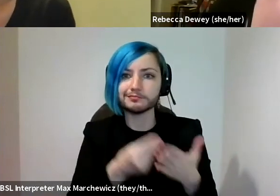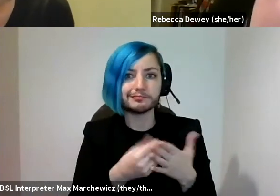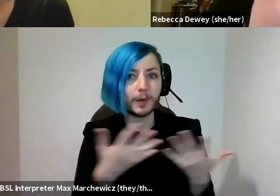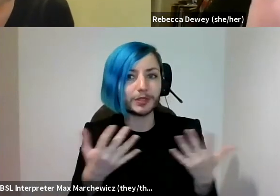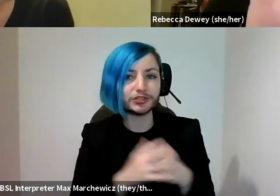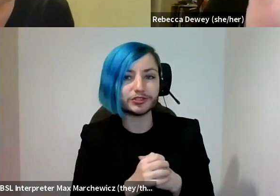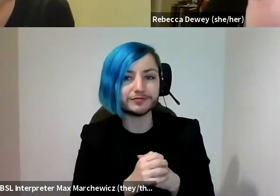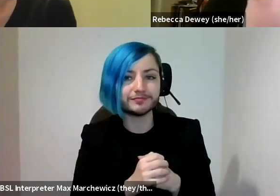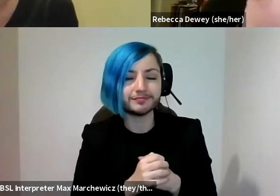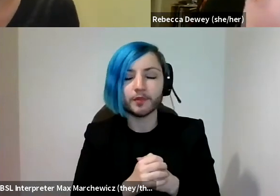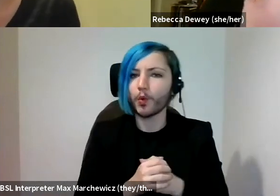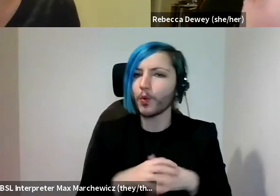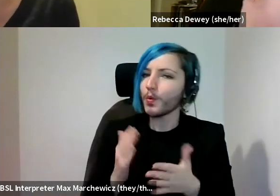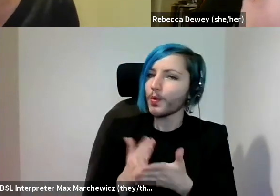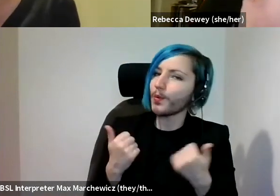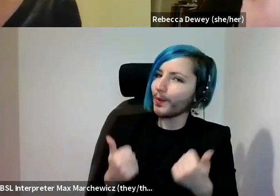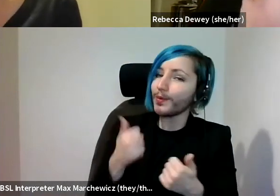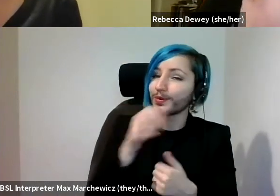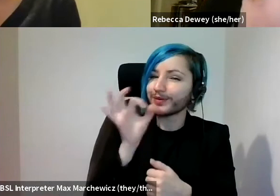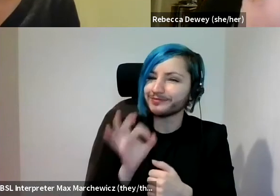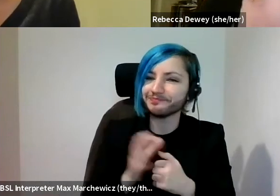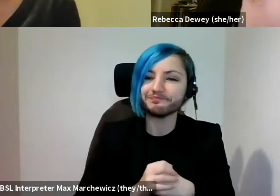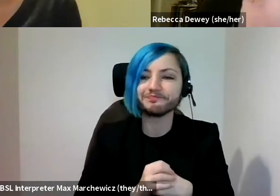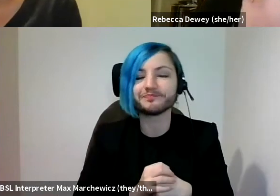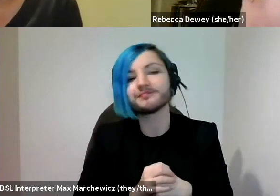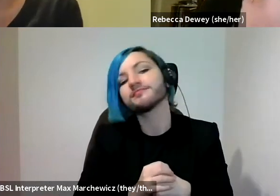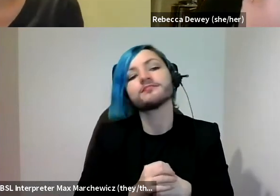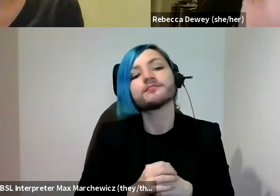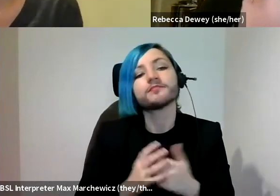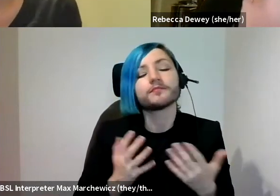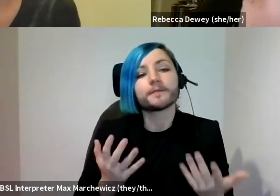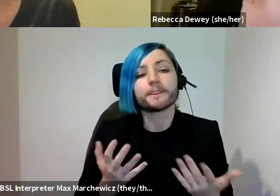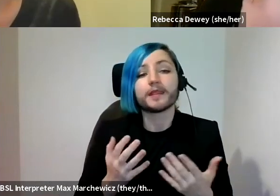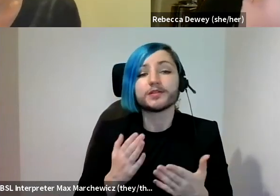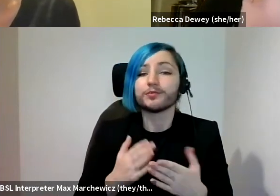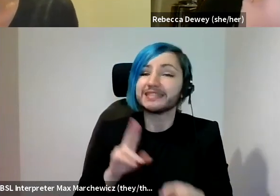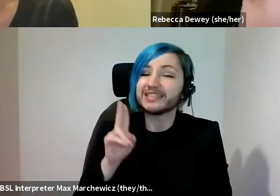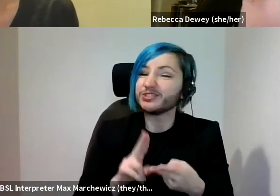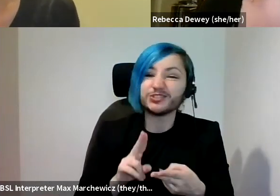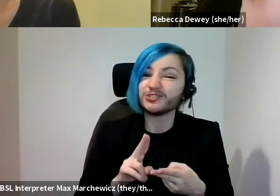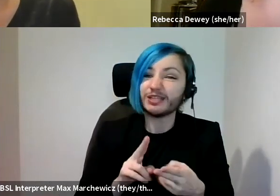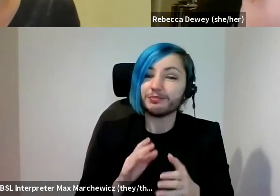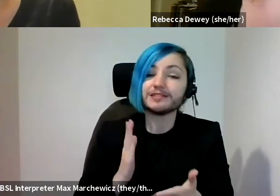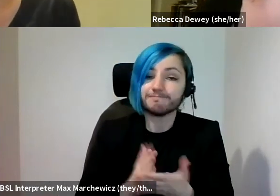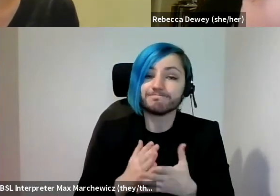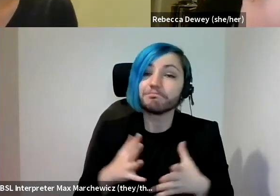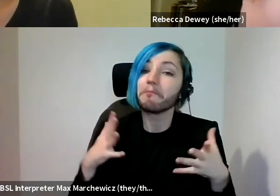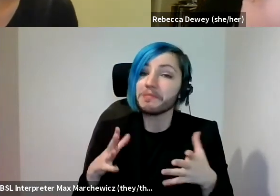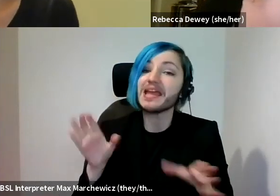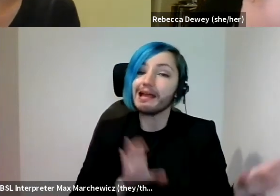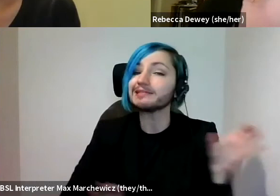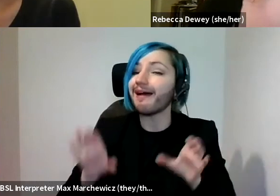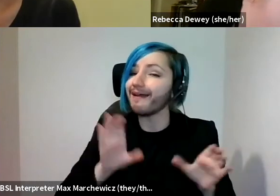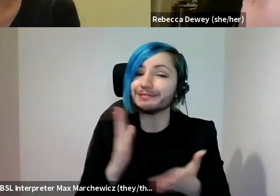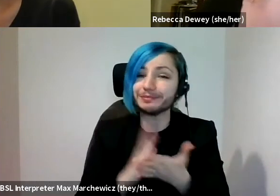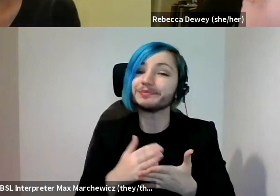So that's a very good question. So I think they are, as you might imagine, not cheap. It is big science. I think